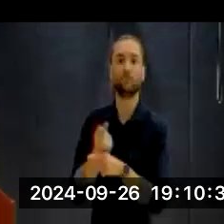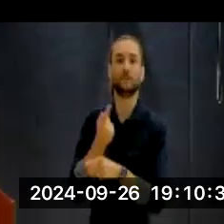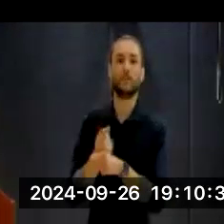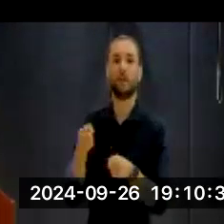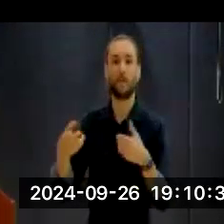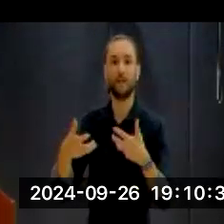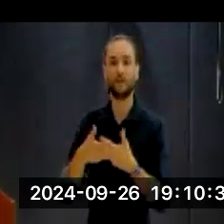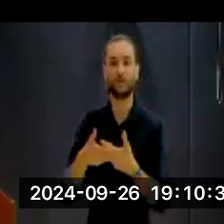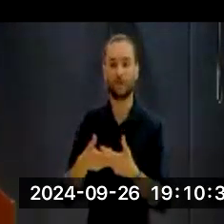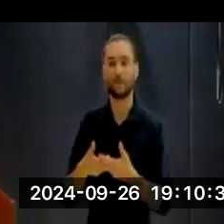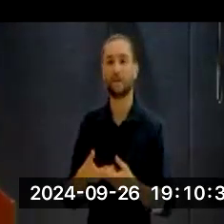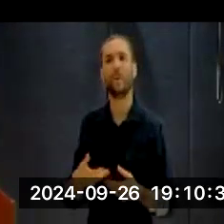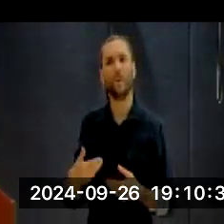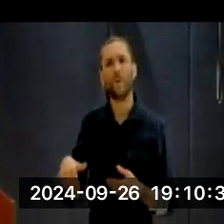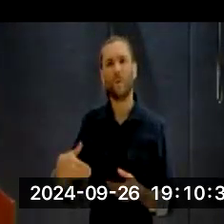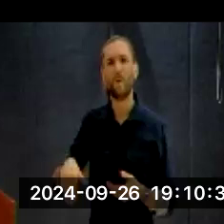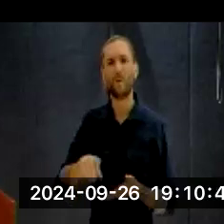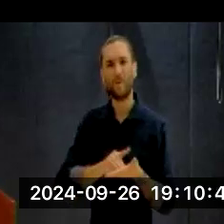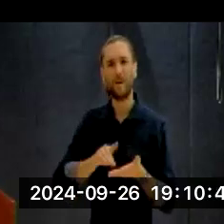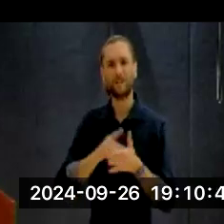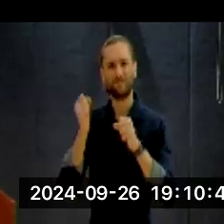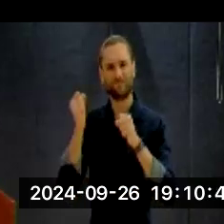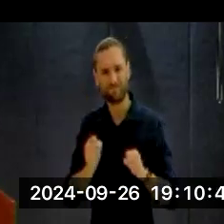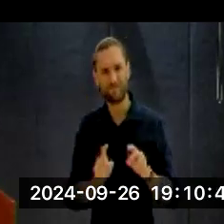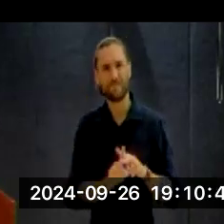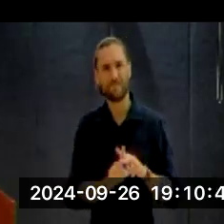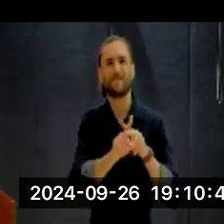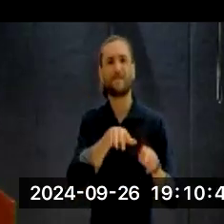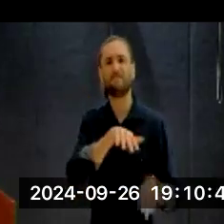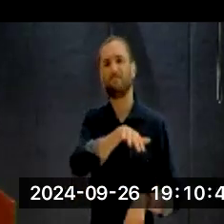of still discrimination when it comes to schools, especially since